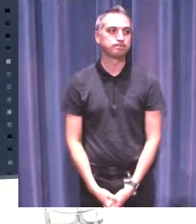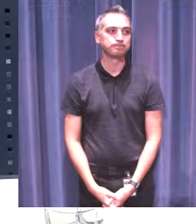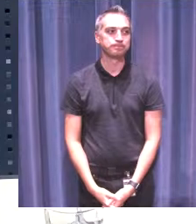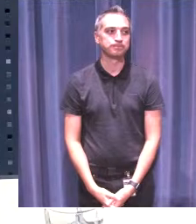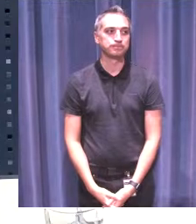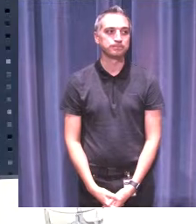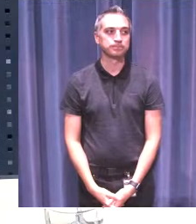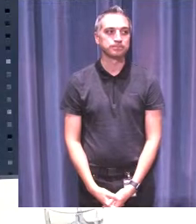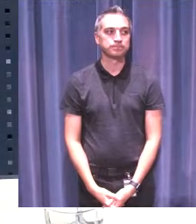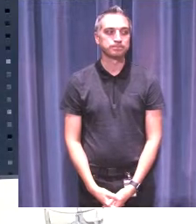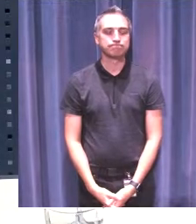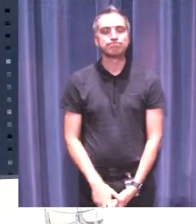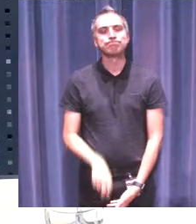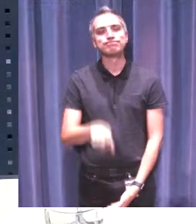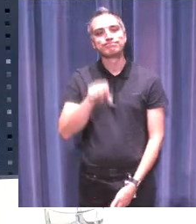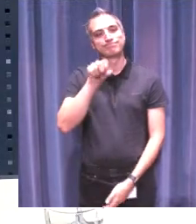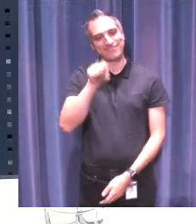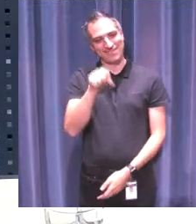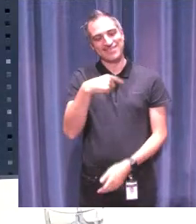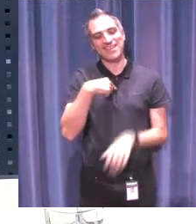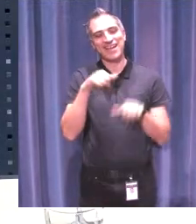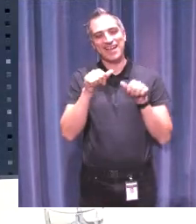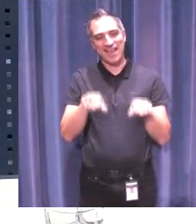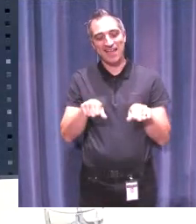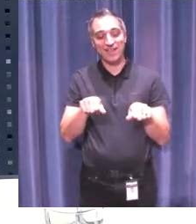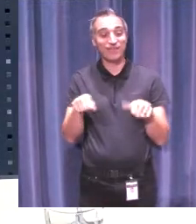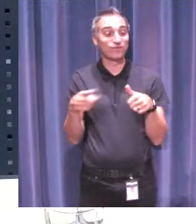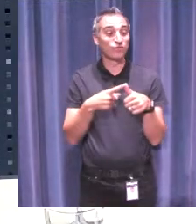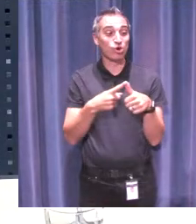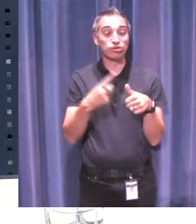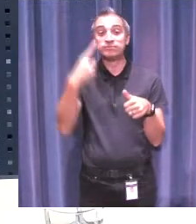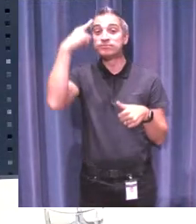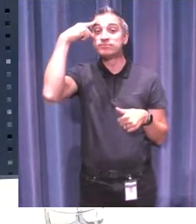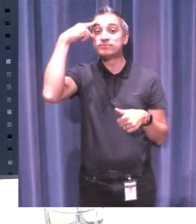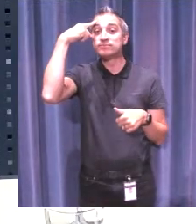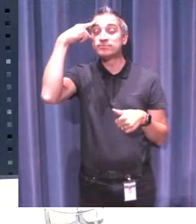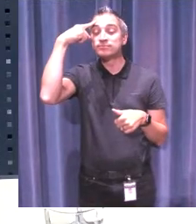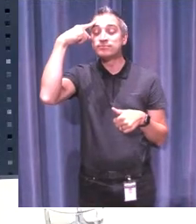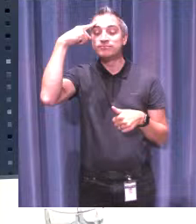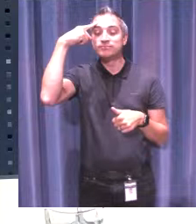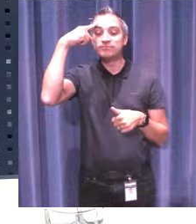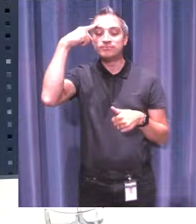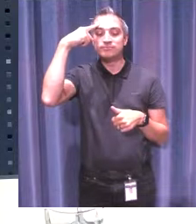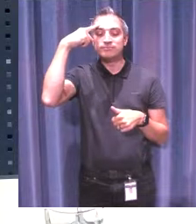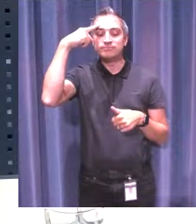Yes, I can. The first that comes to mind is a